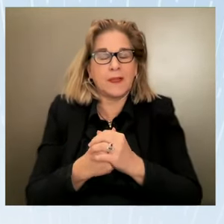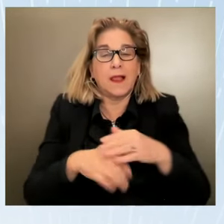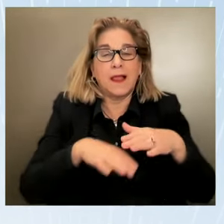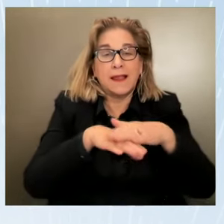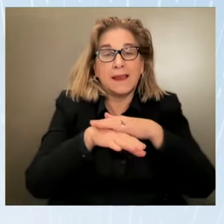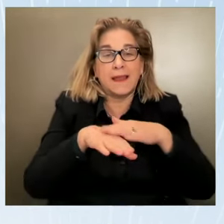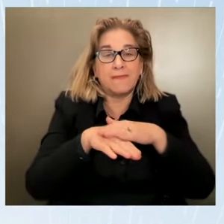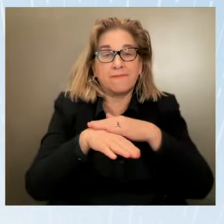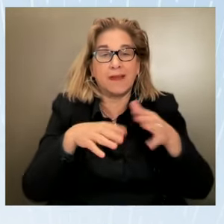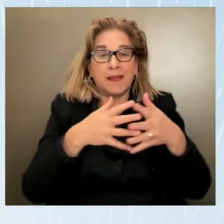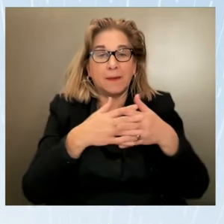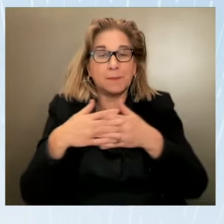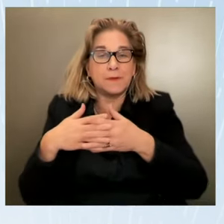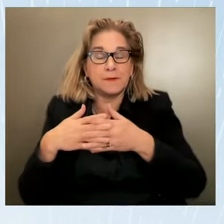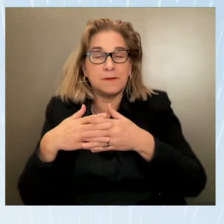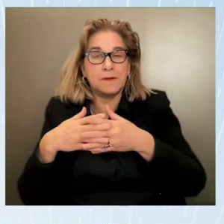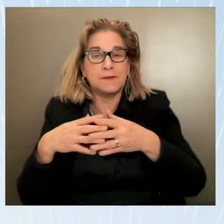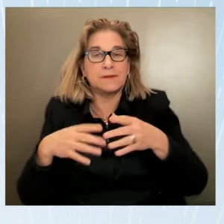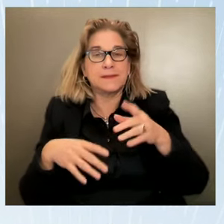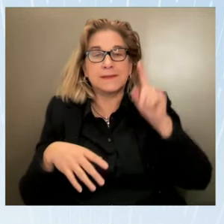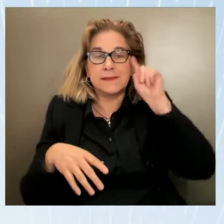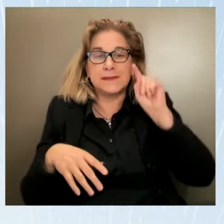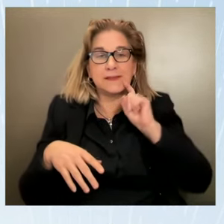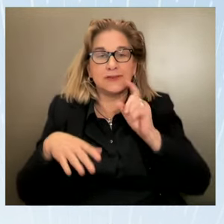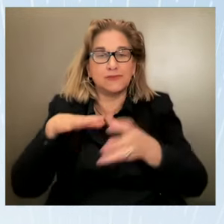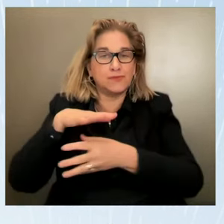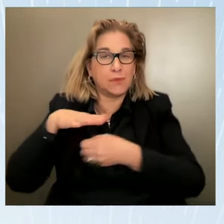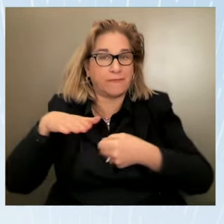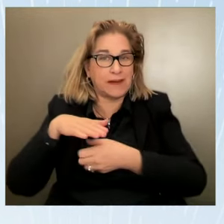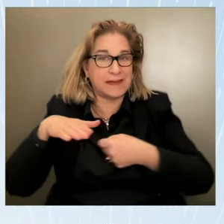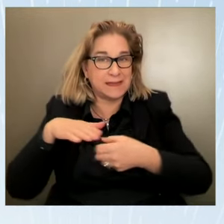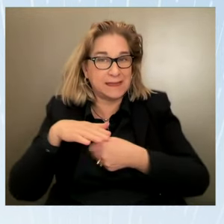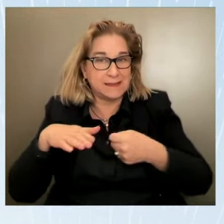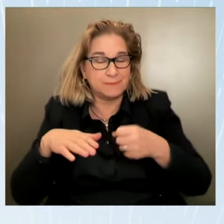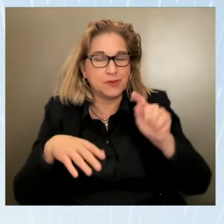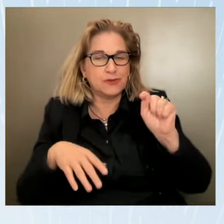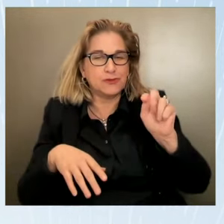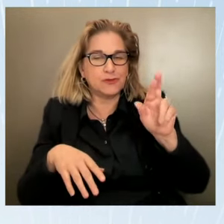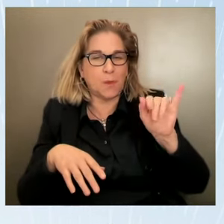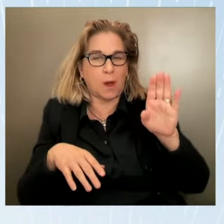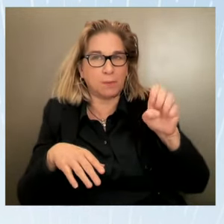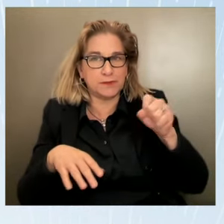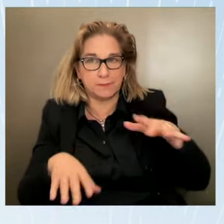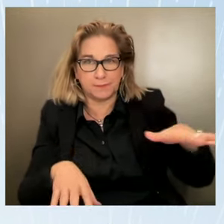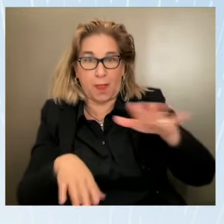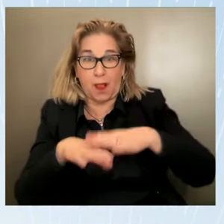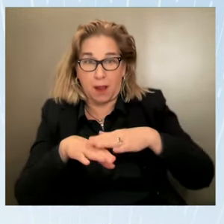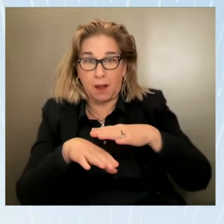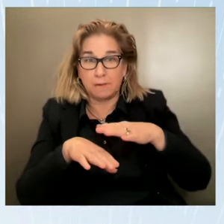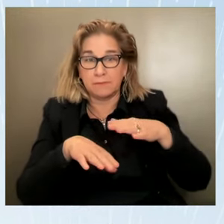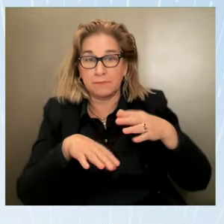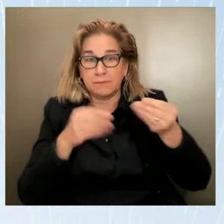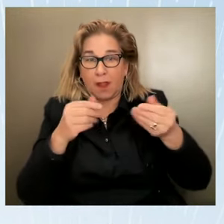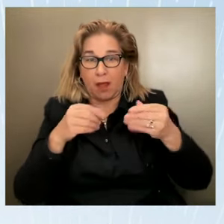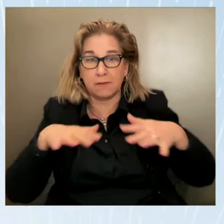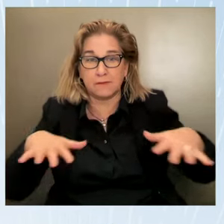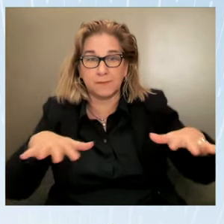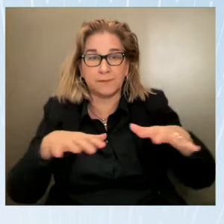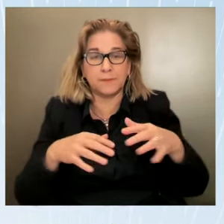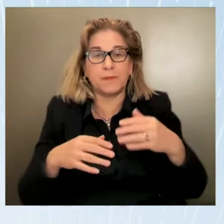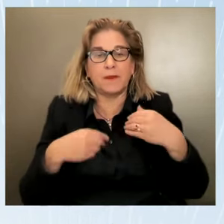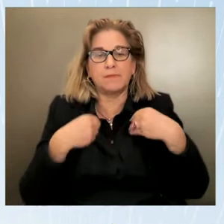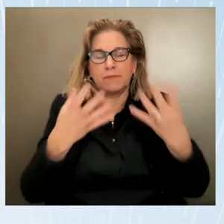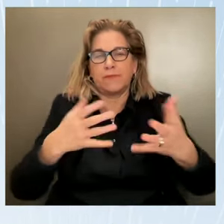A partial reauthorization of the Trafficking Victims Protection Act elevated the Advisory Council on Human Trafficking as a permanent part of our